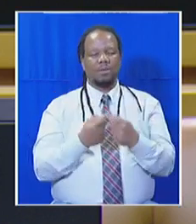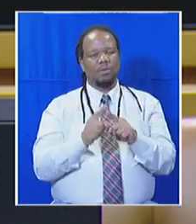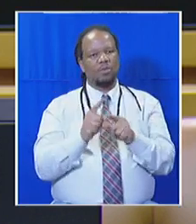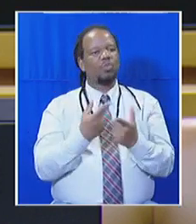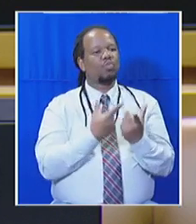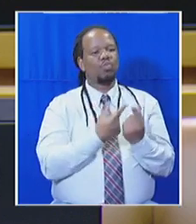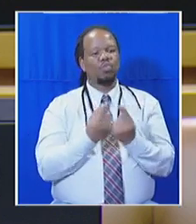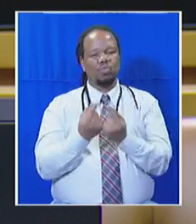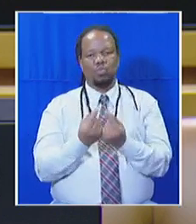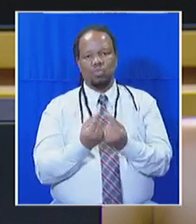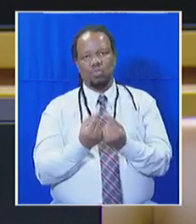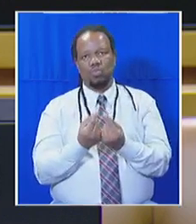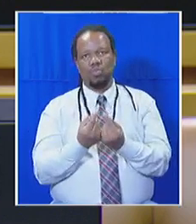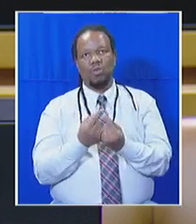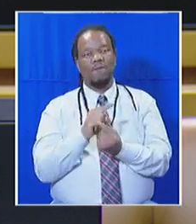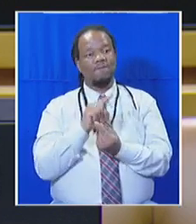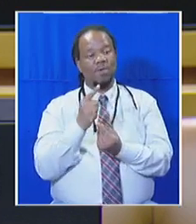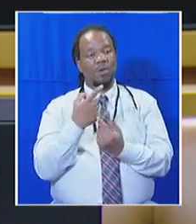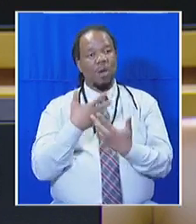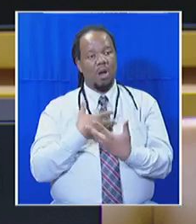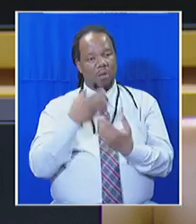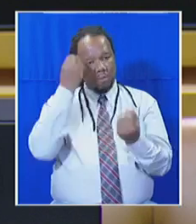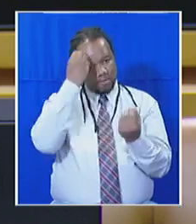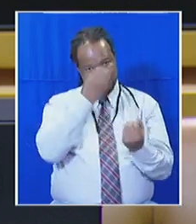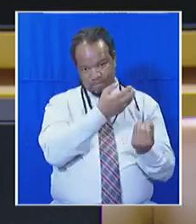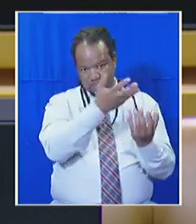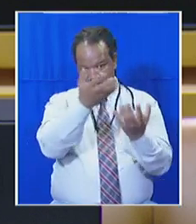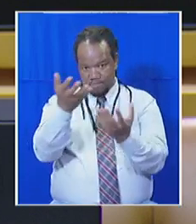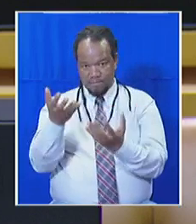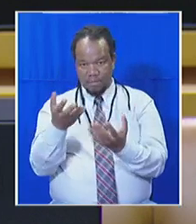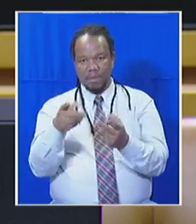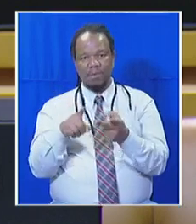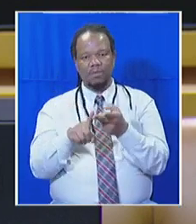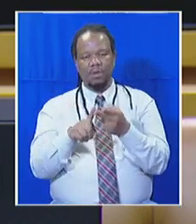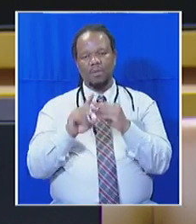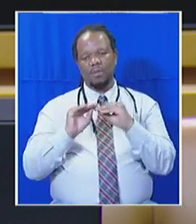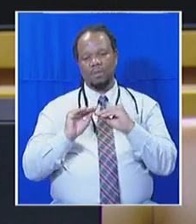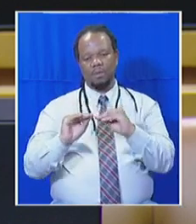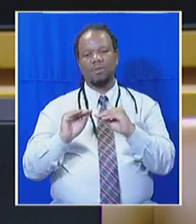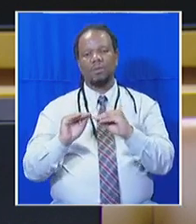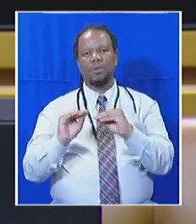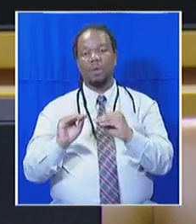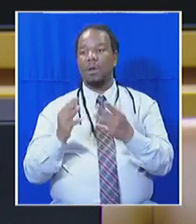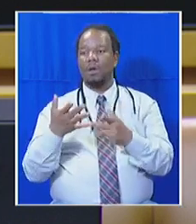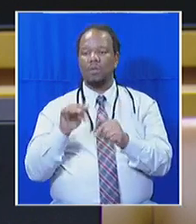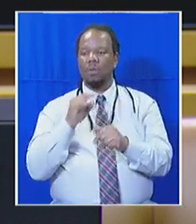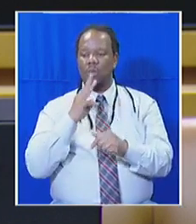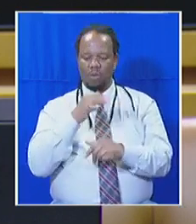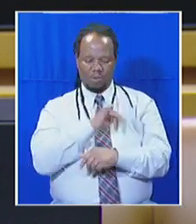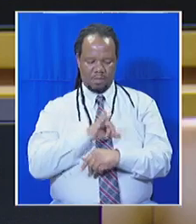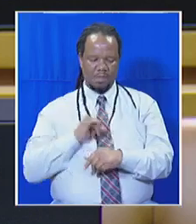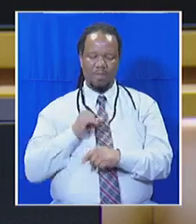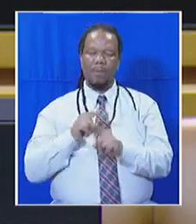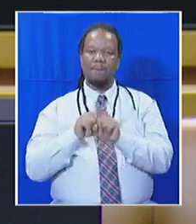yes, is to deal with publicity, but also educating communities on behavioral change. Just the basics